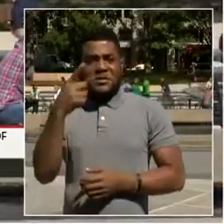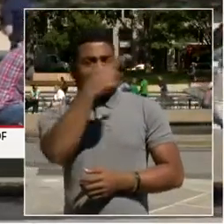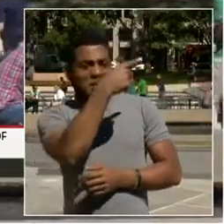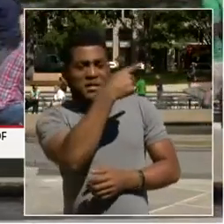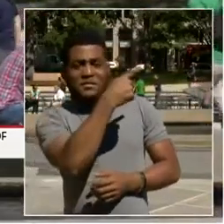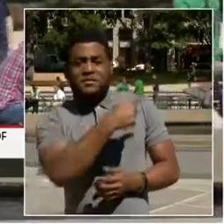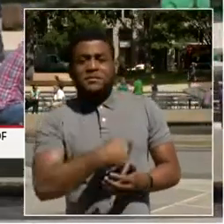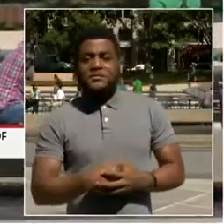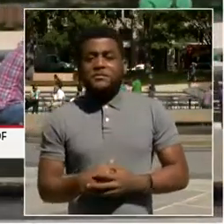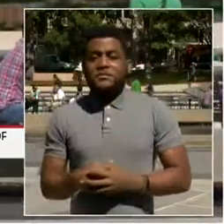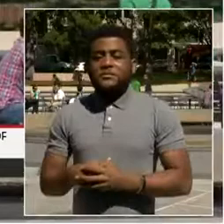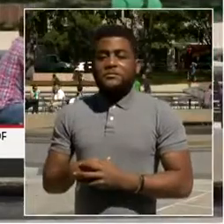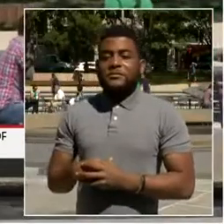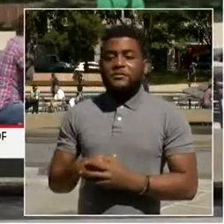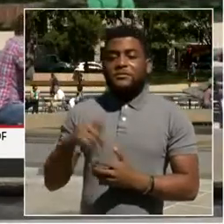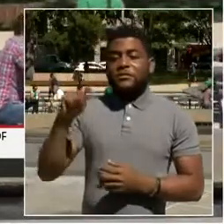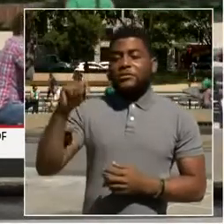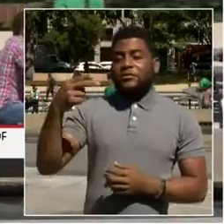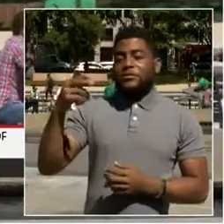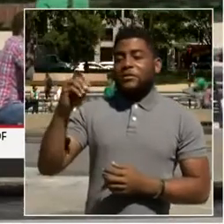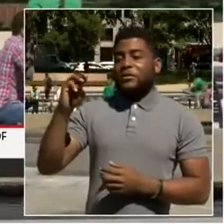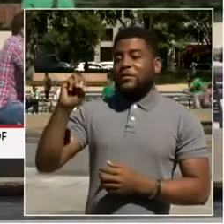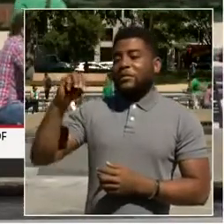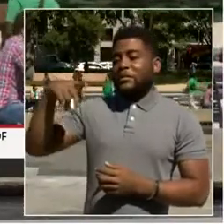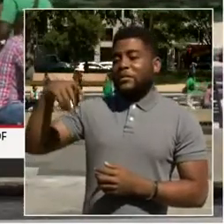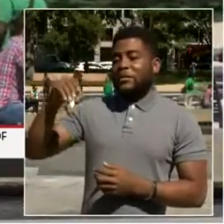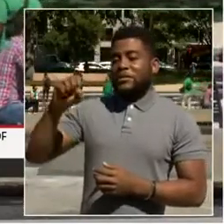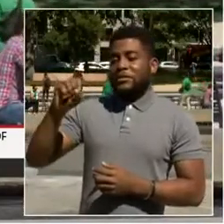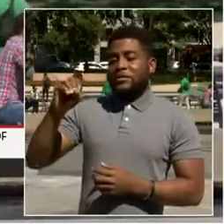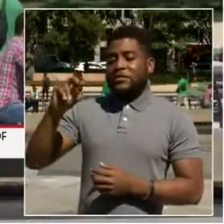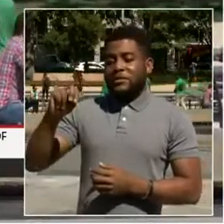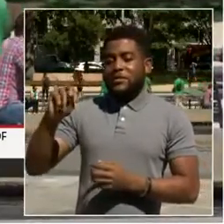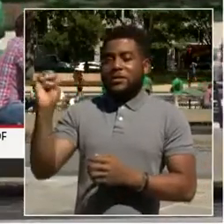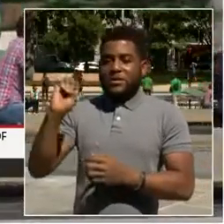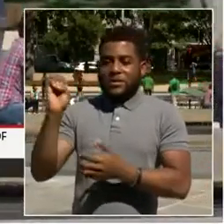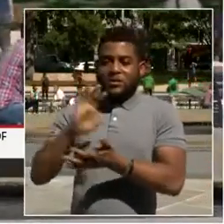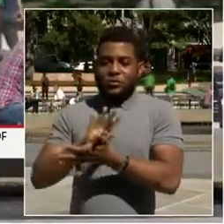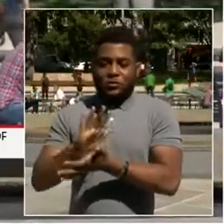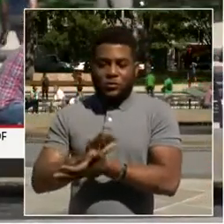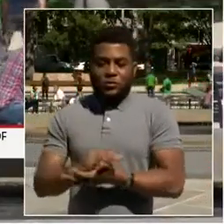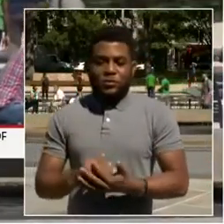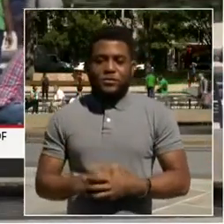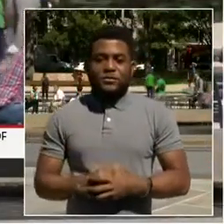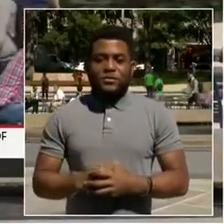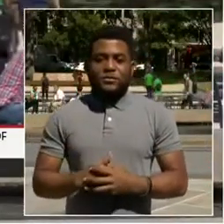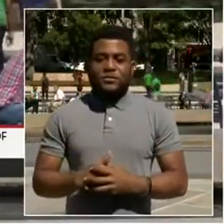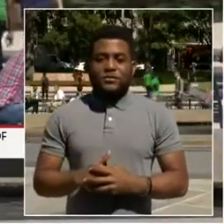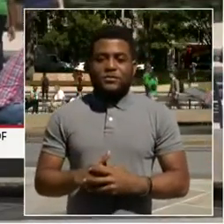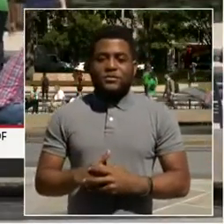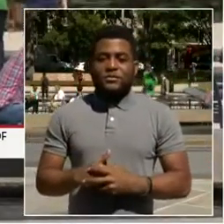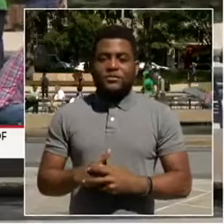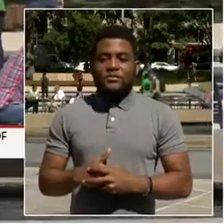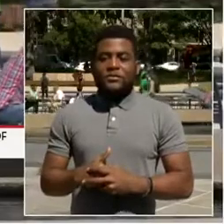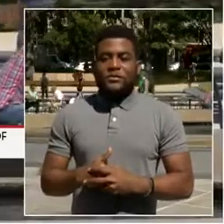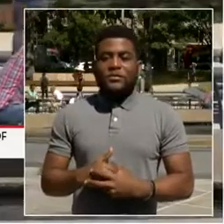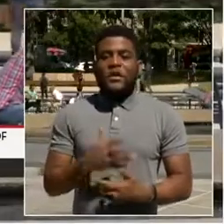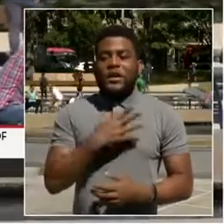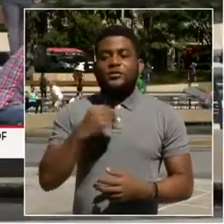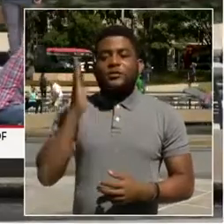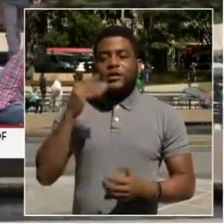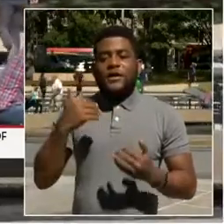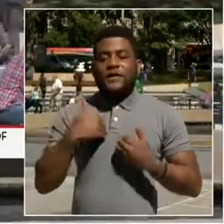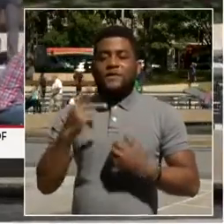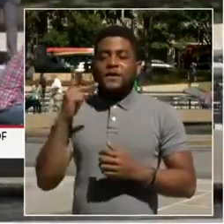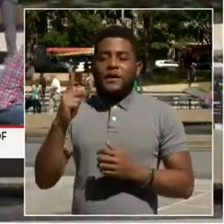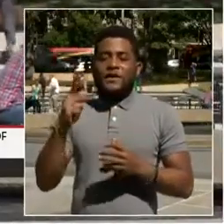And soon, and very soon, Neil, we will be surrounded by the K Street Transit Way, which is also a